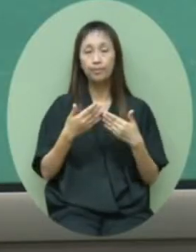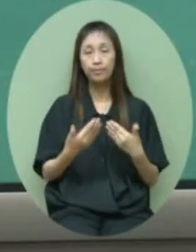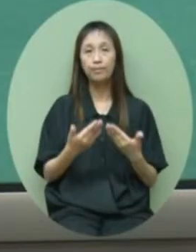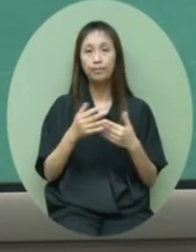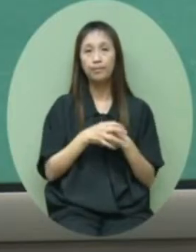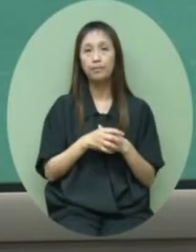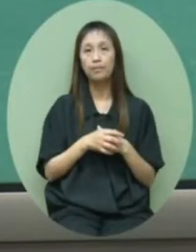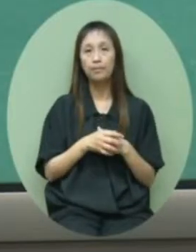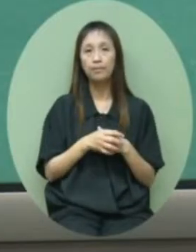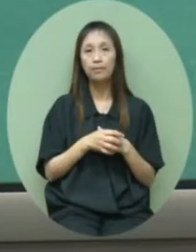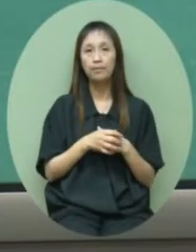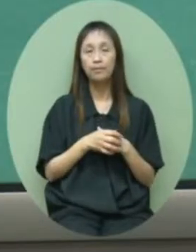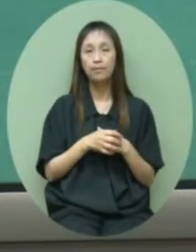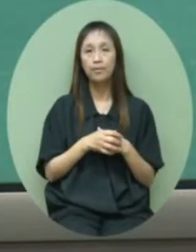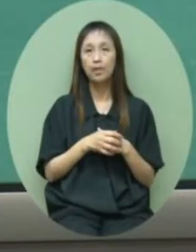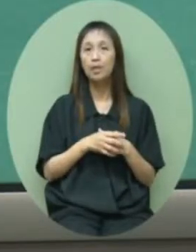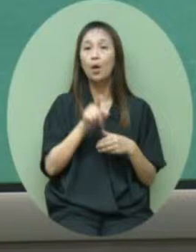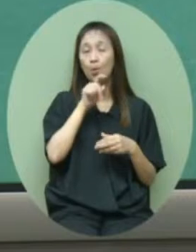online